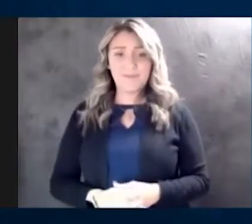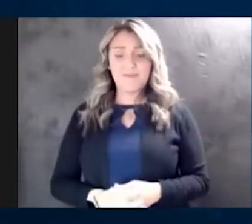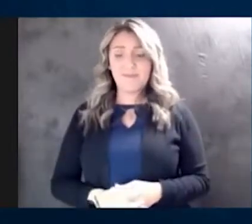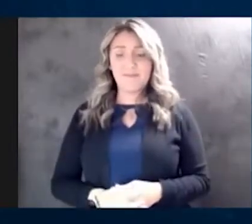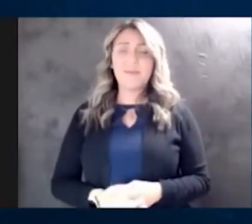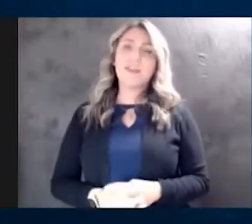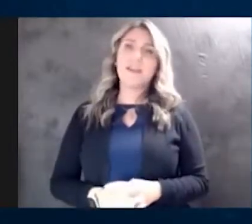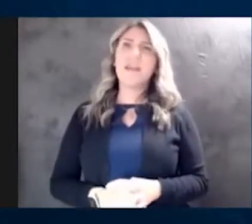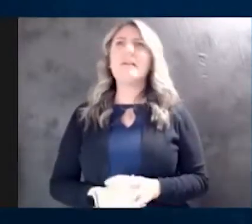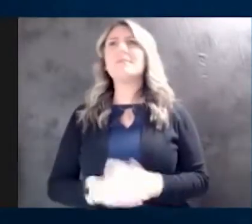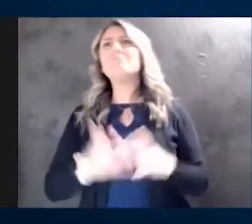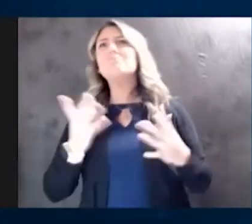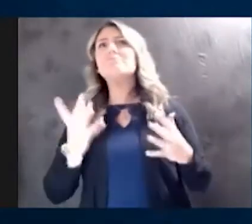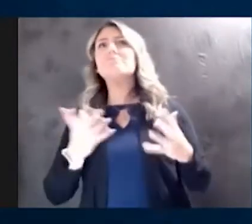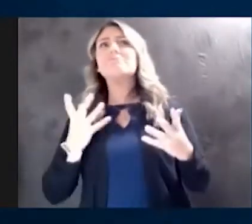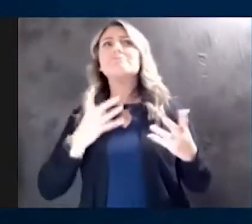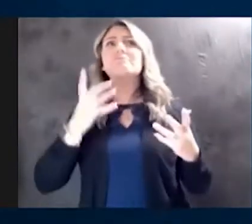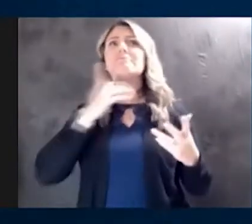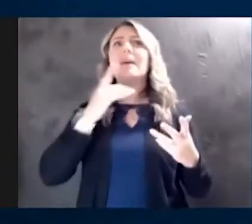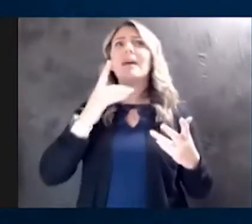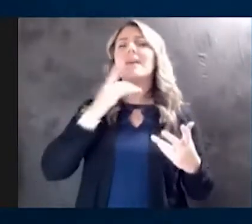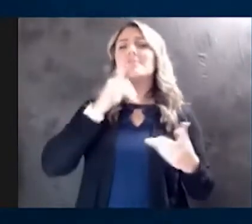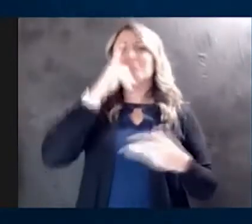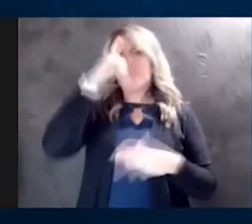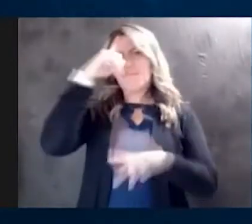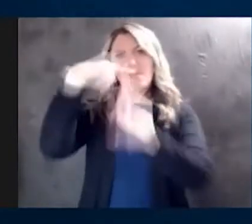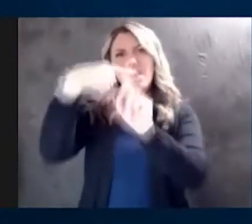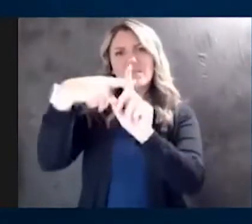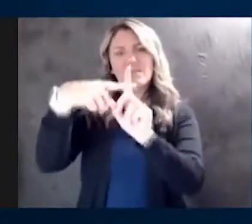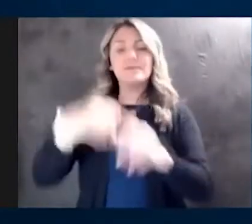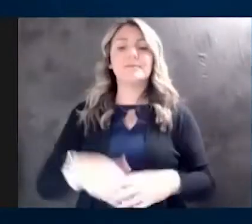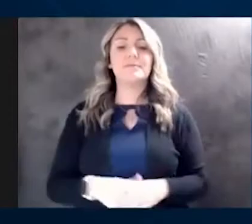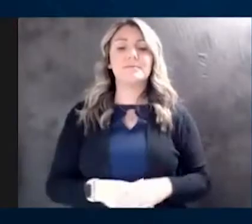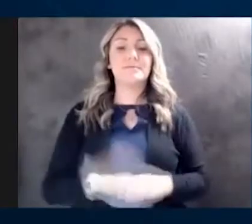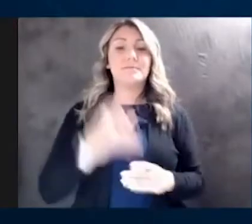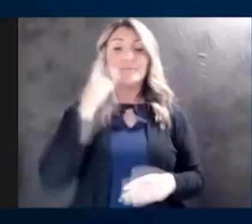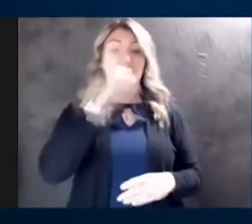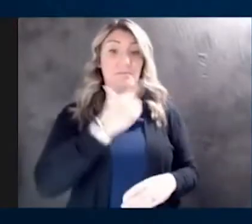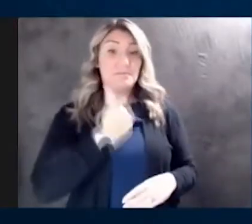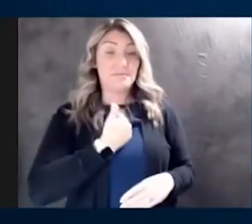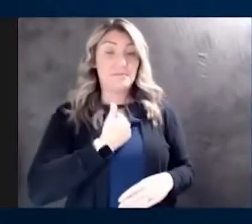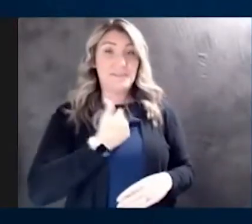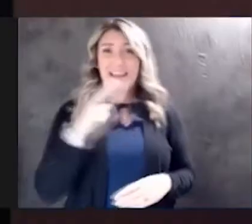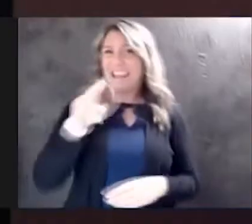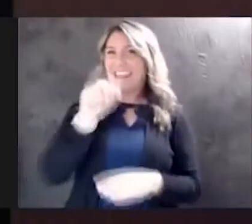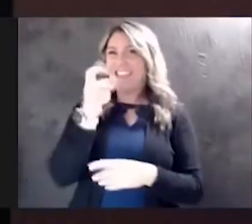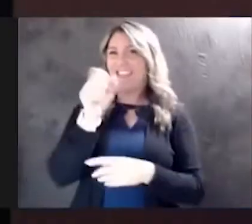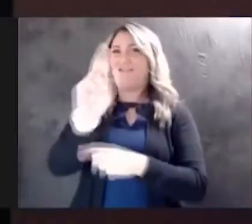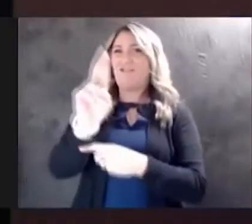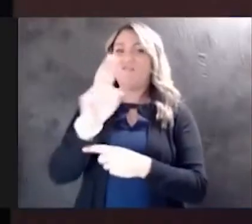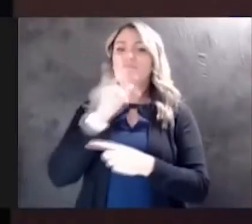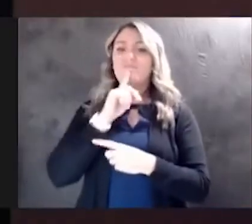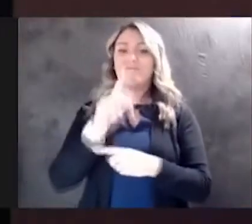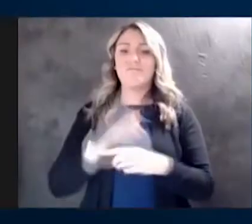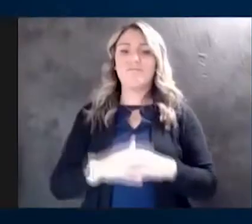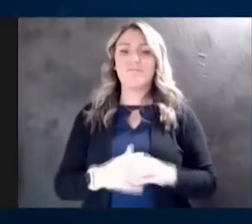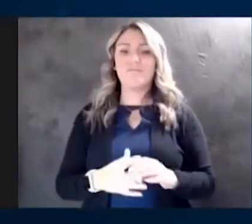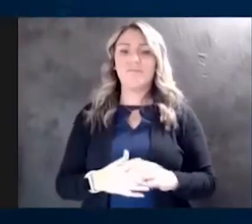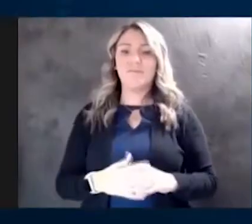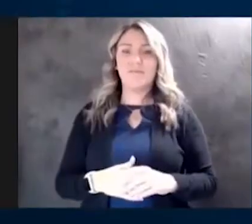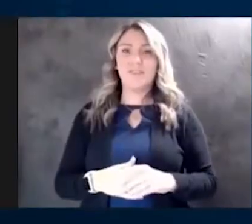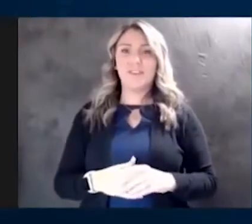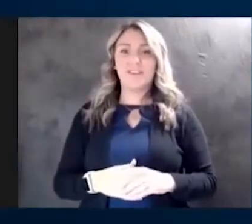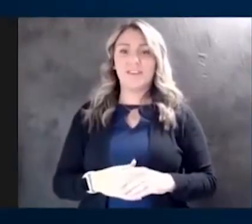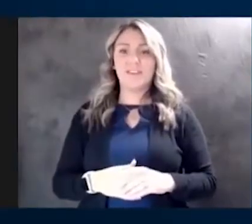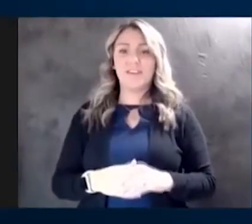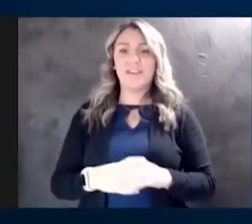look for the cup half full. And for me, this is Heather, I listen, all